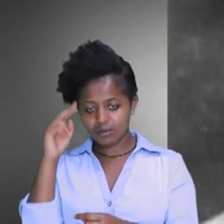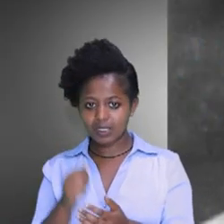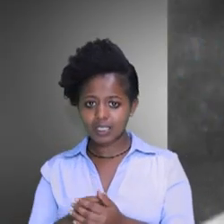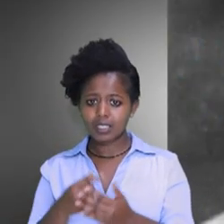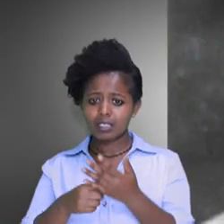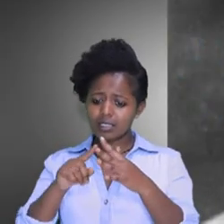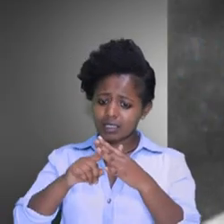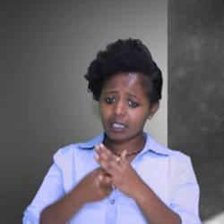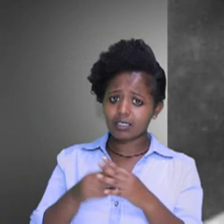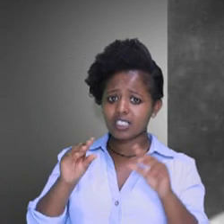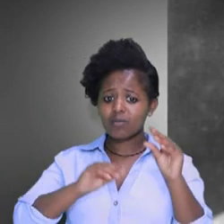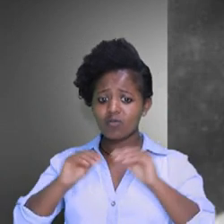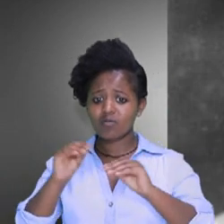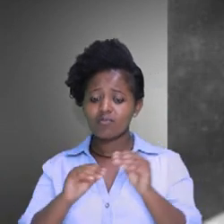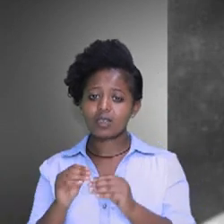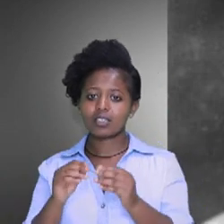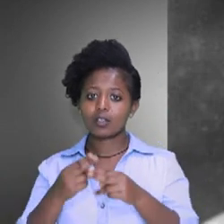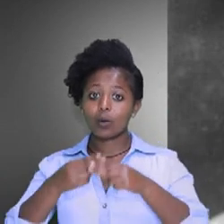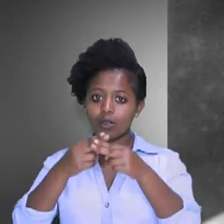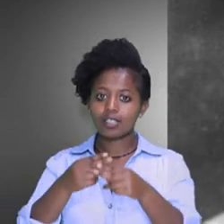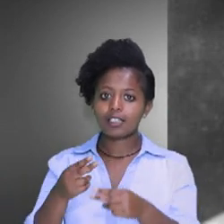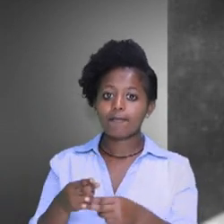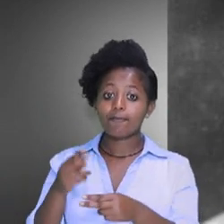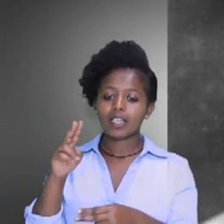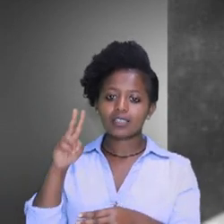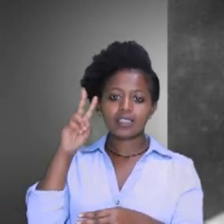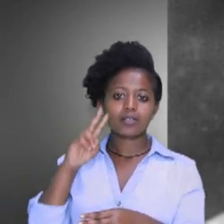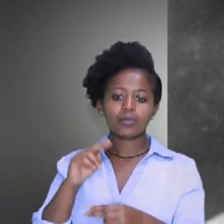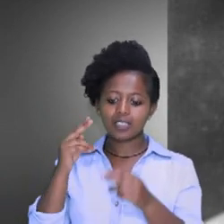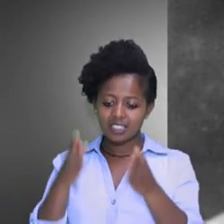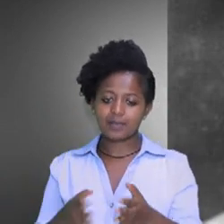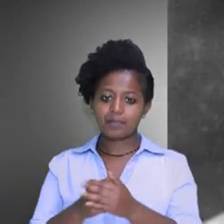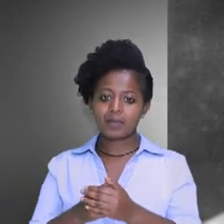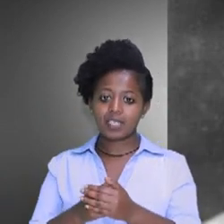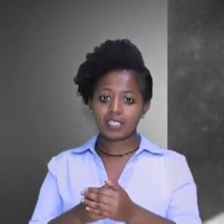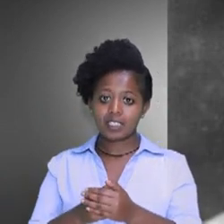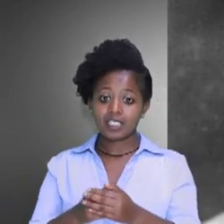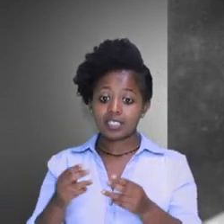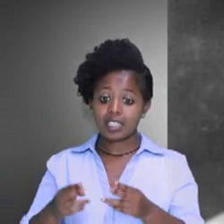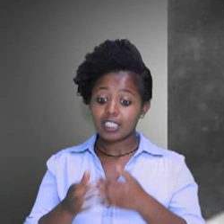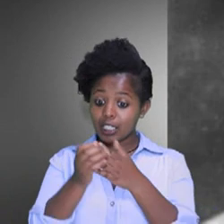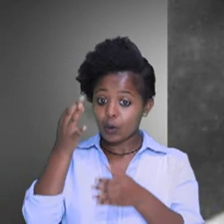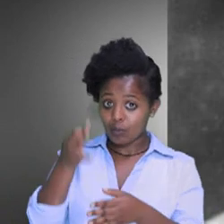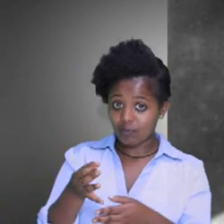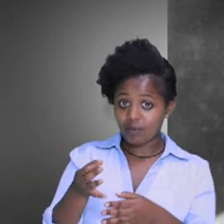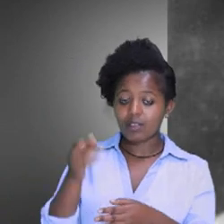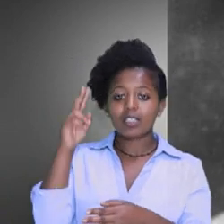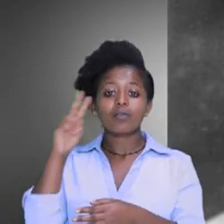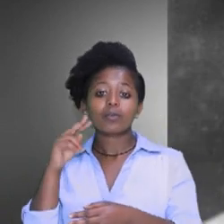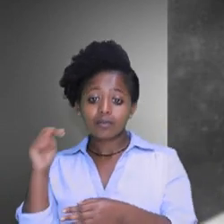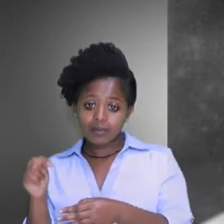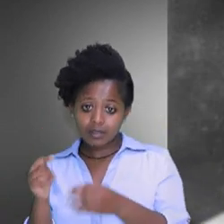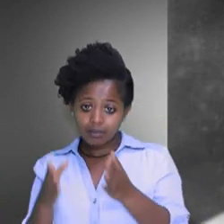he started a movement called Viet Minh. The leader was Ho Chi Minh, the movement was Viet